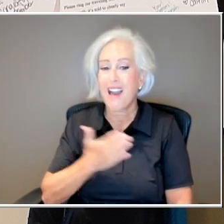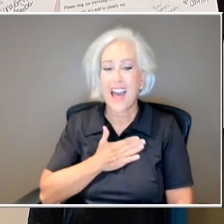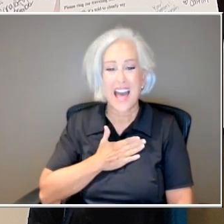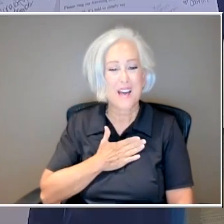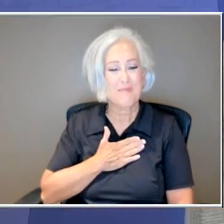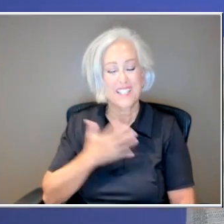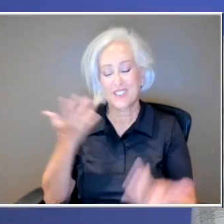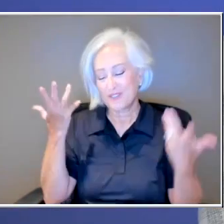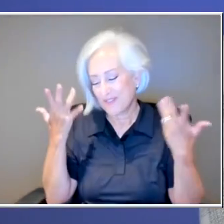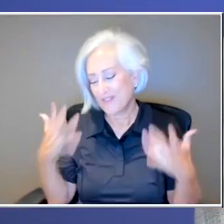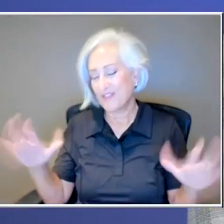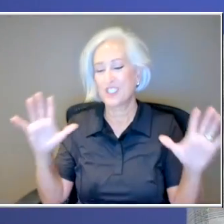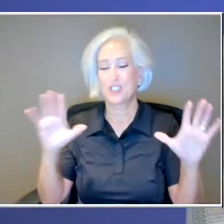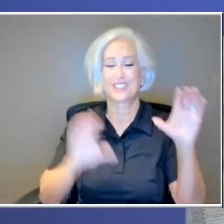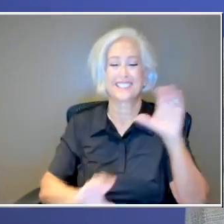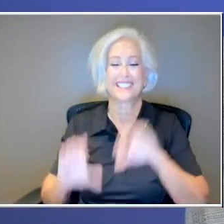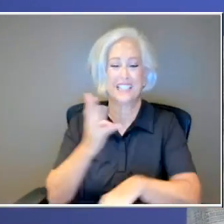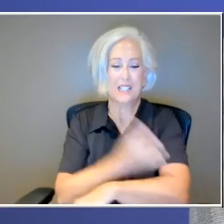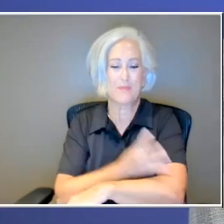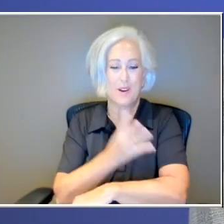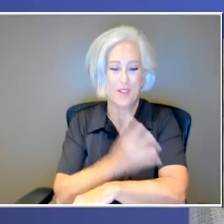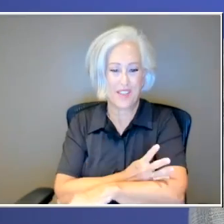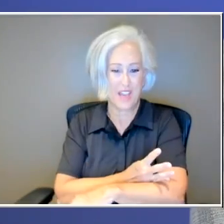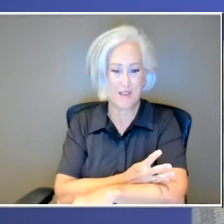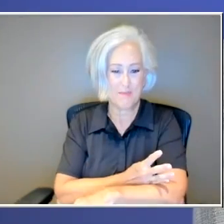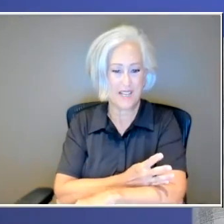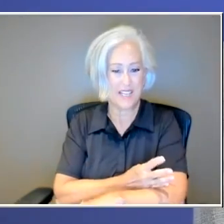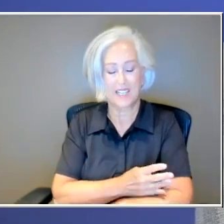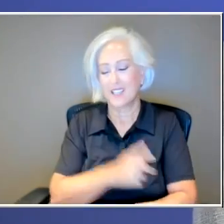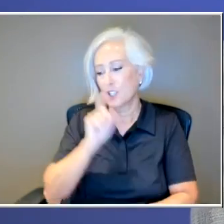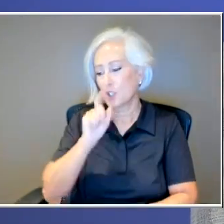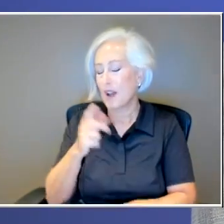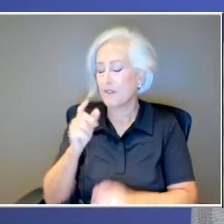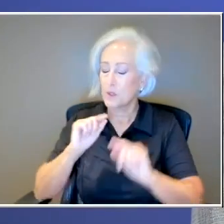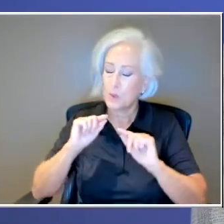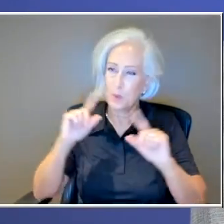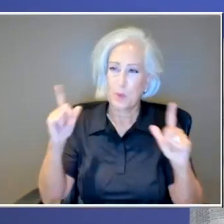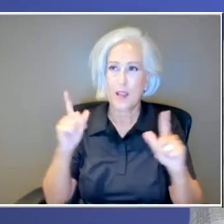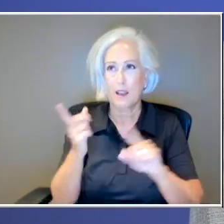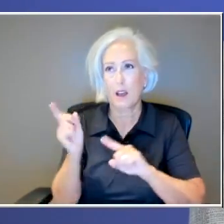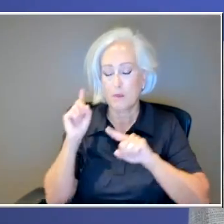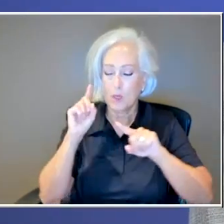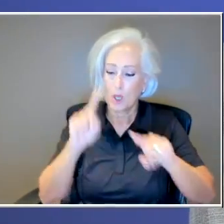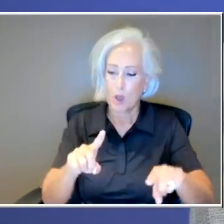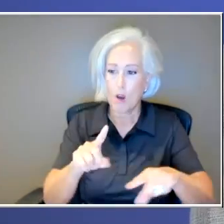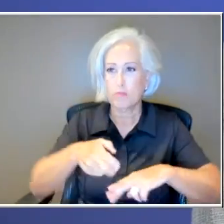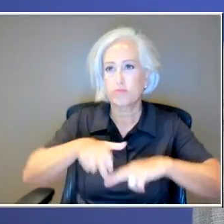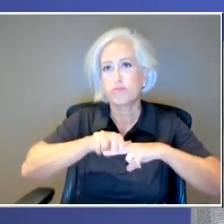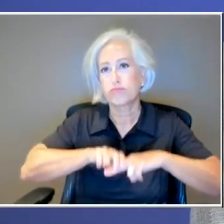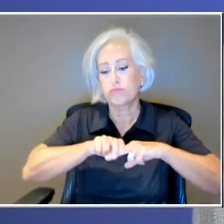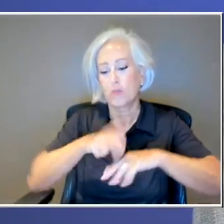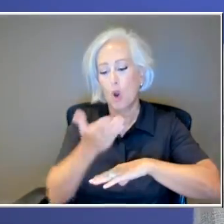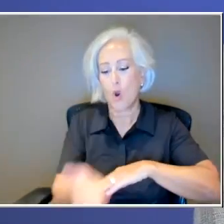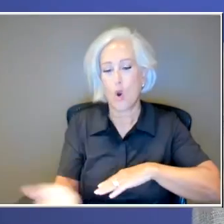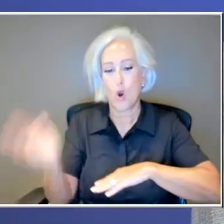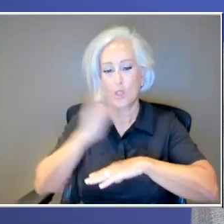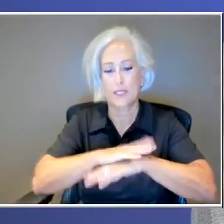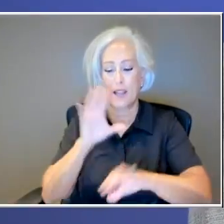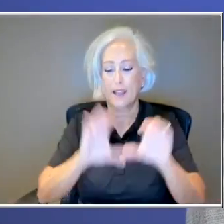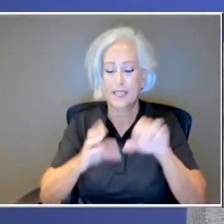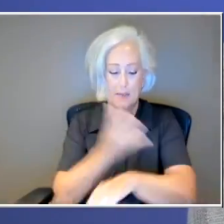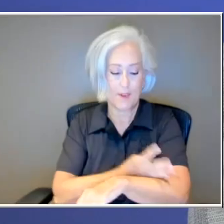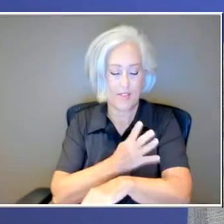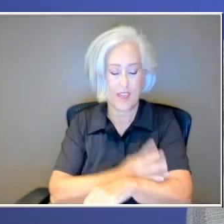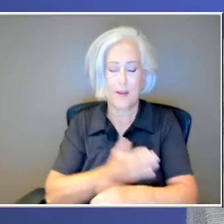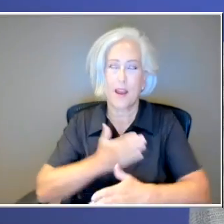chemo, getting up, going in all day, having chemo, the whole process of that. I was happy to ring the bell and be done with